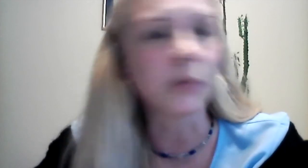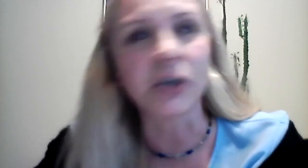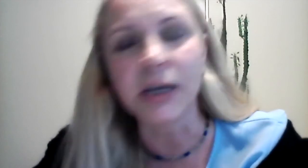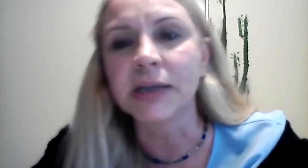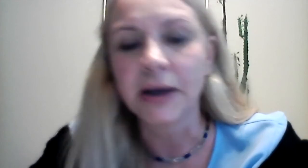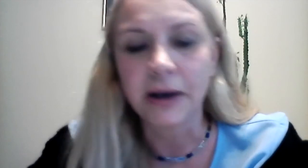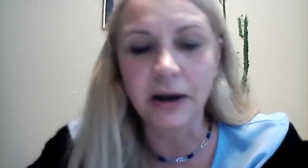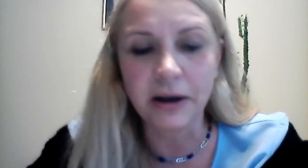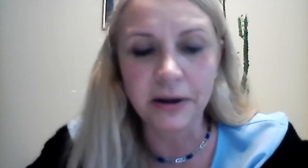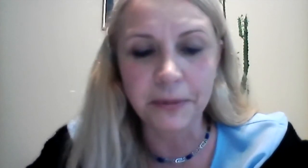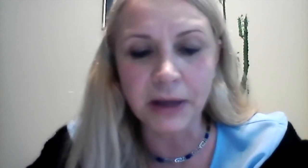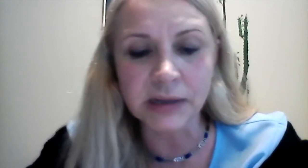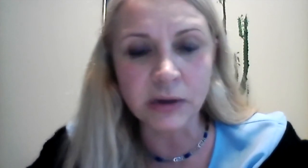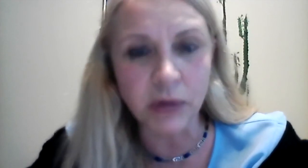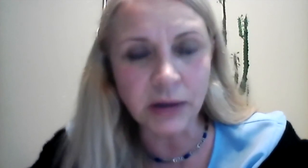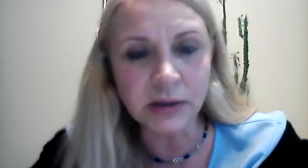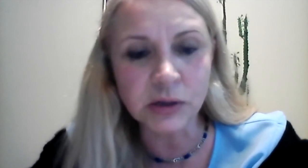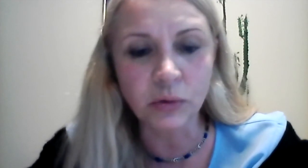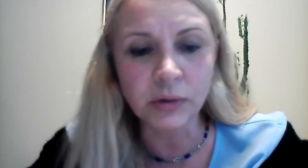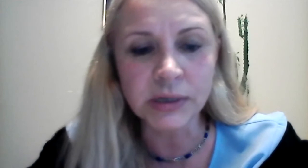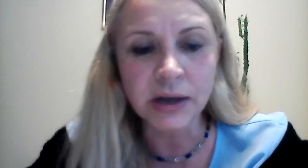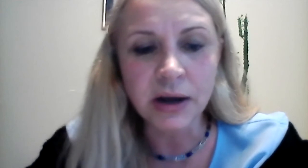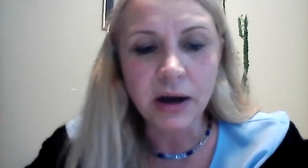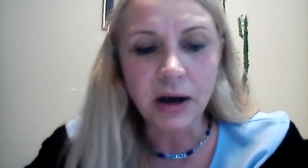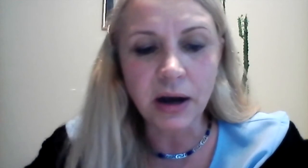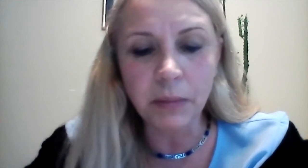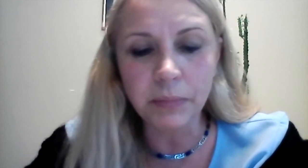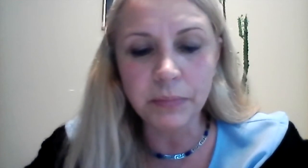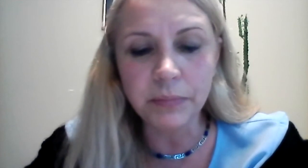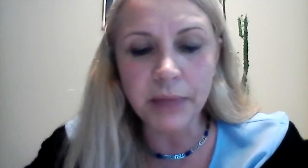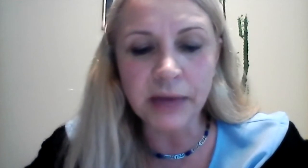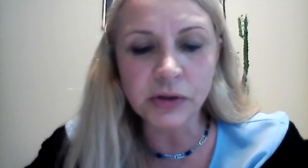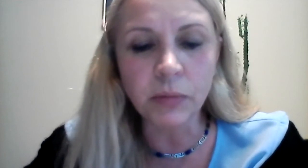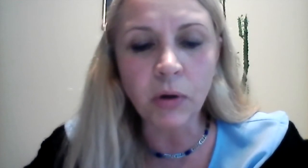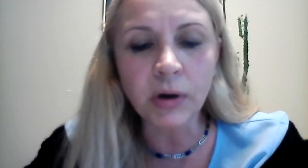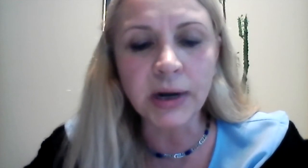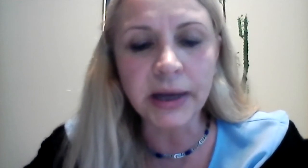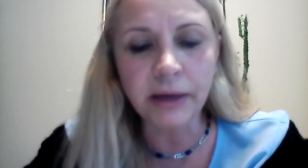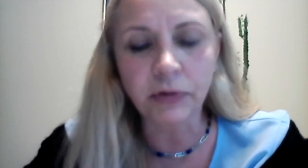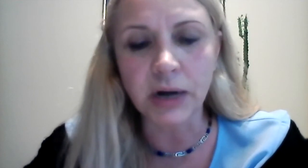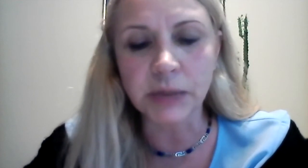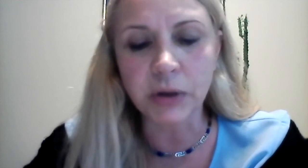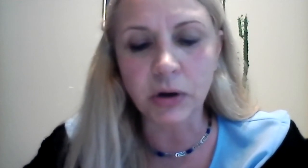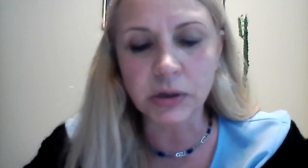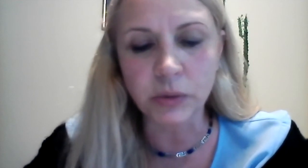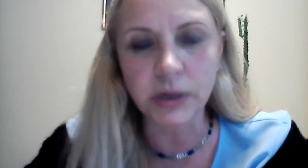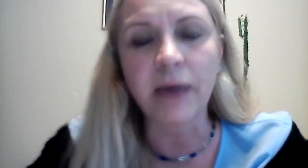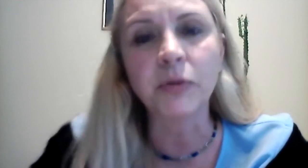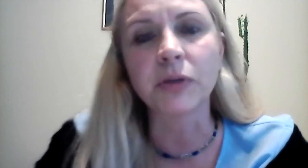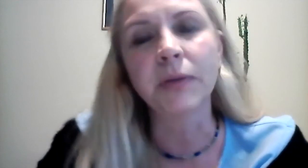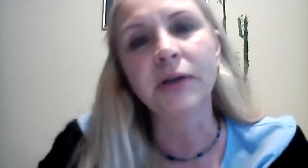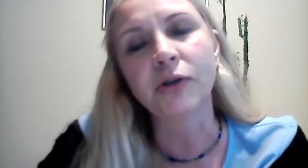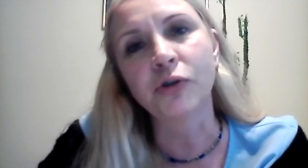some traits as Lithuanian schools, and more clear for us because we